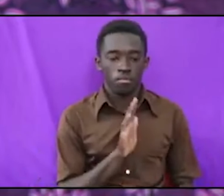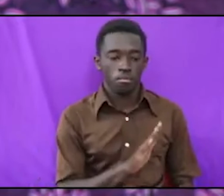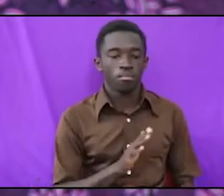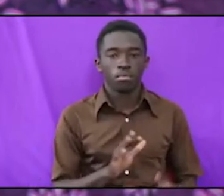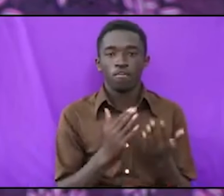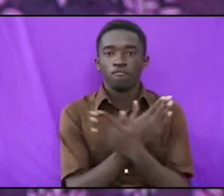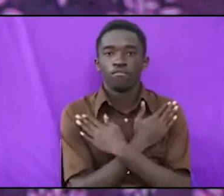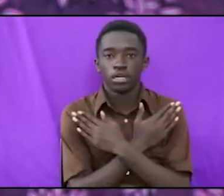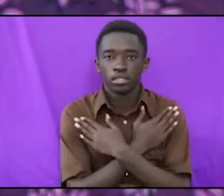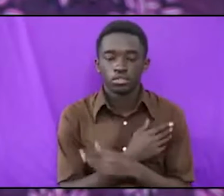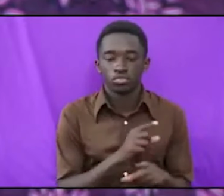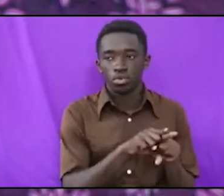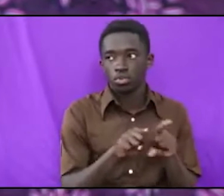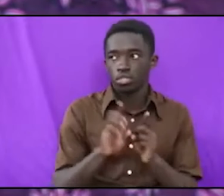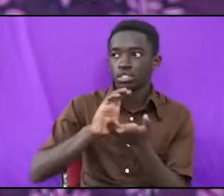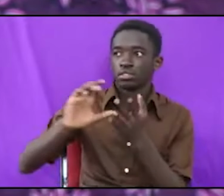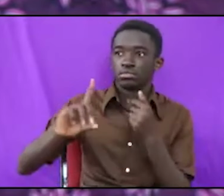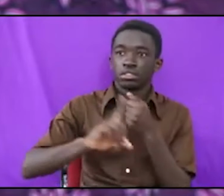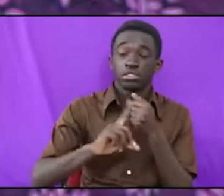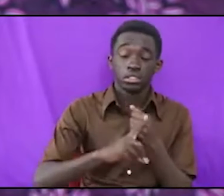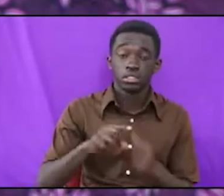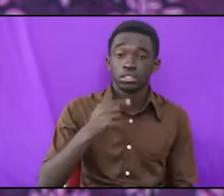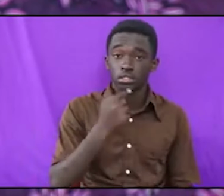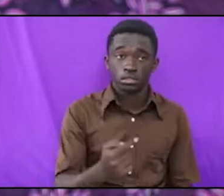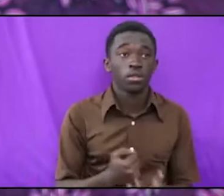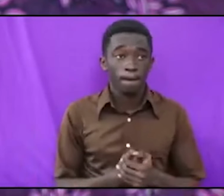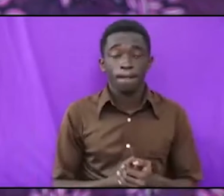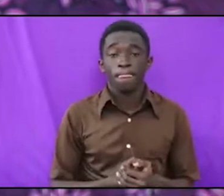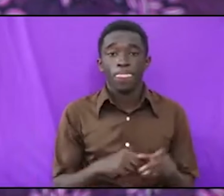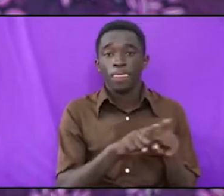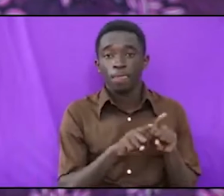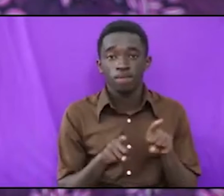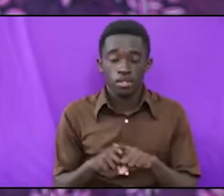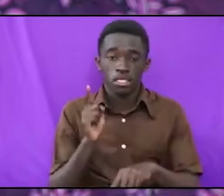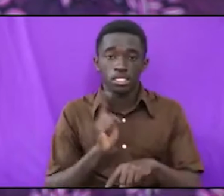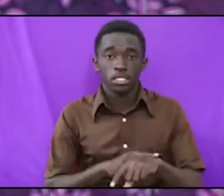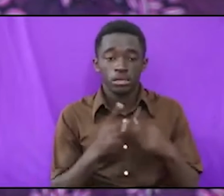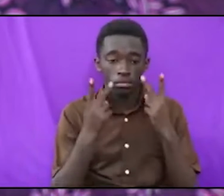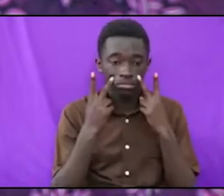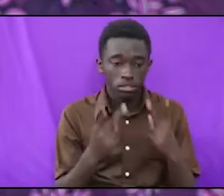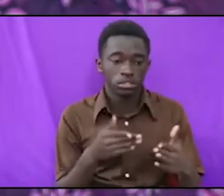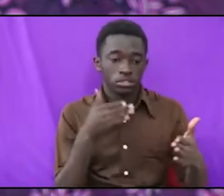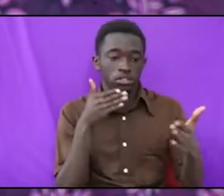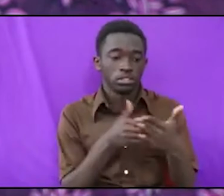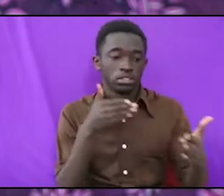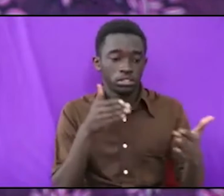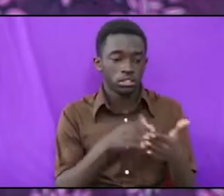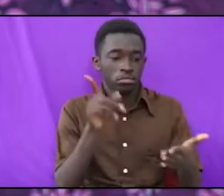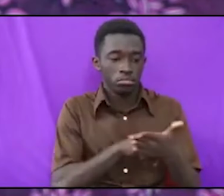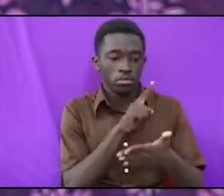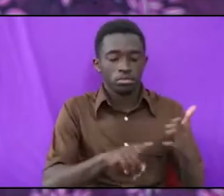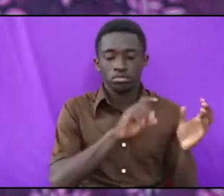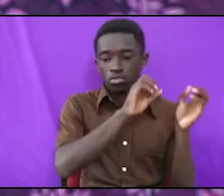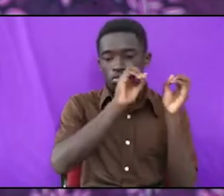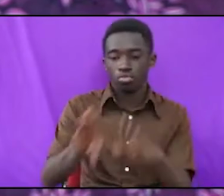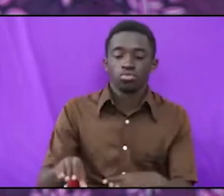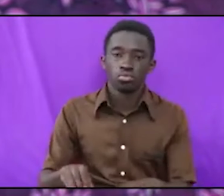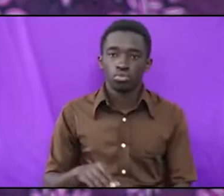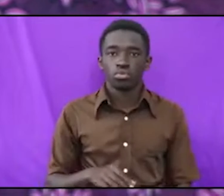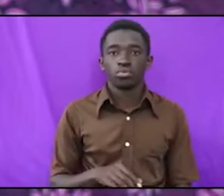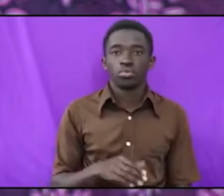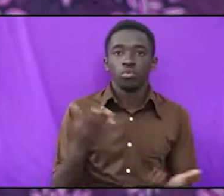6 that we've talked about, even after being falsely accused, thrown into the dens, he came out